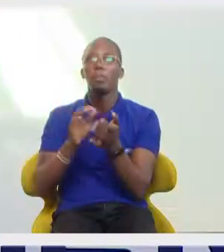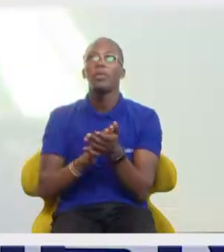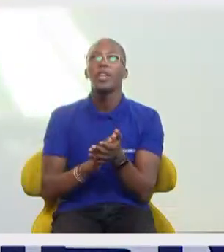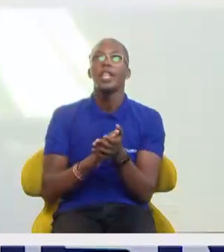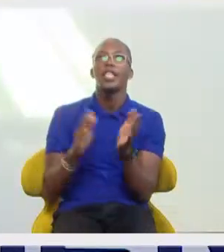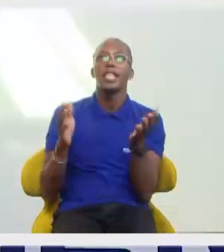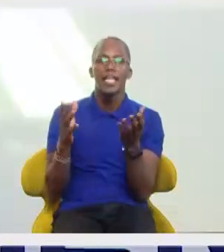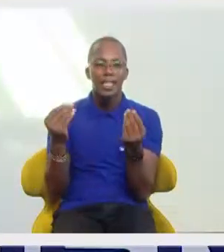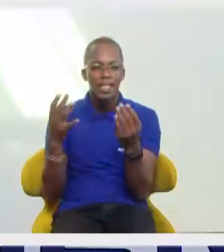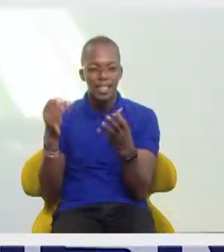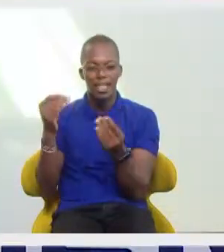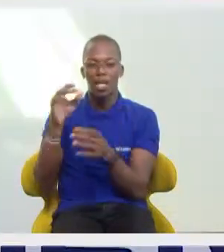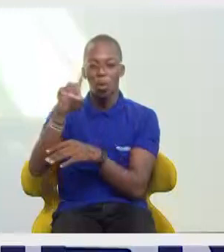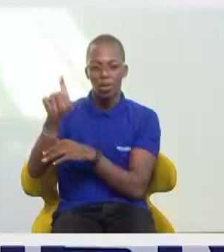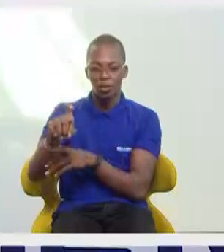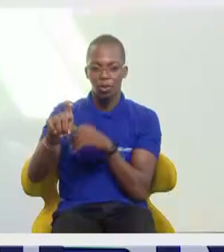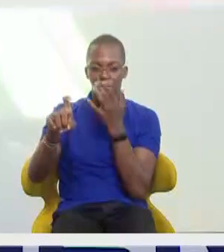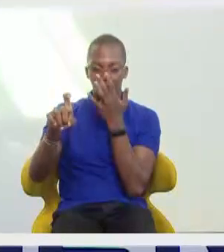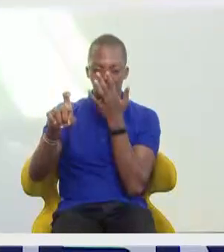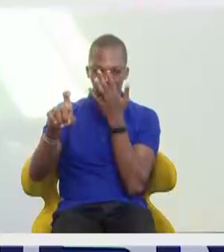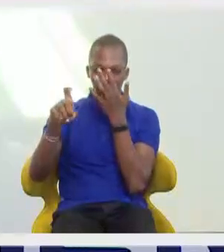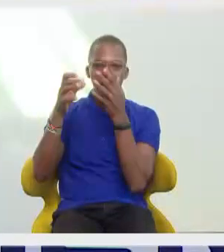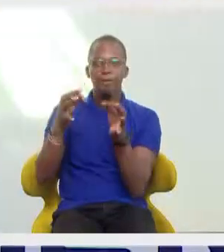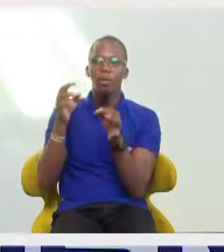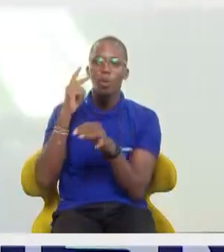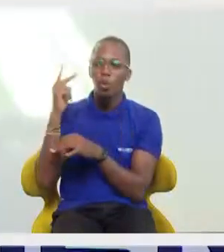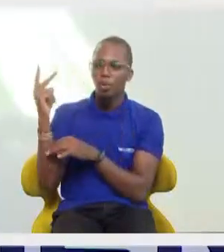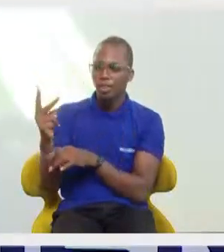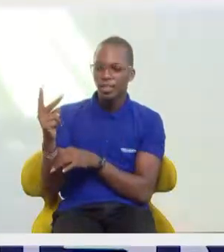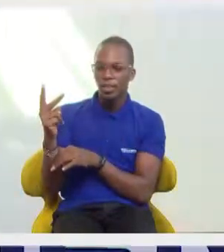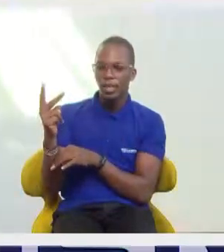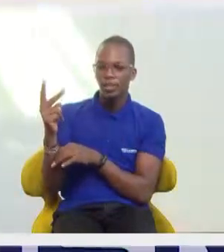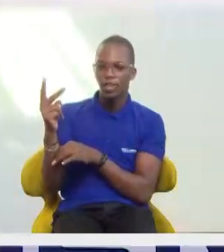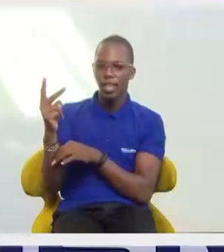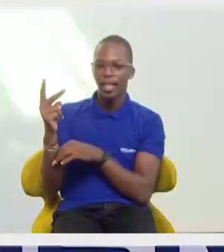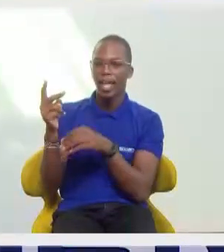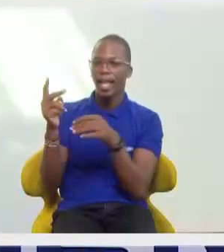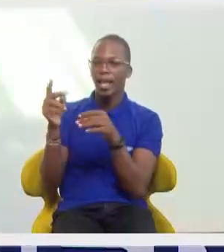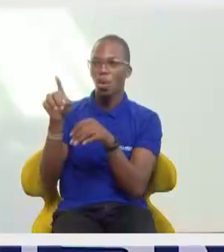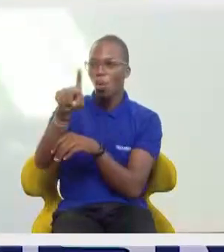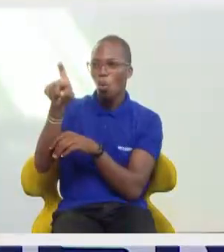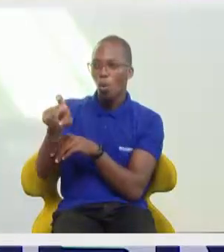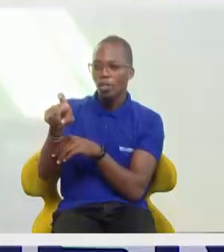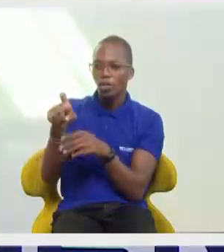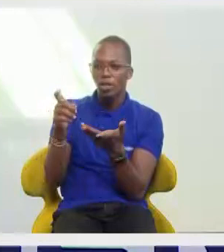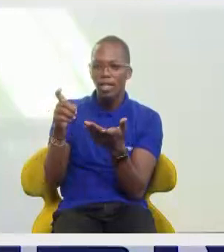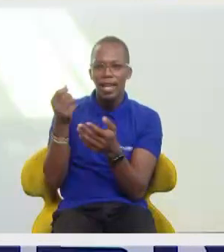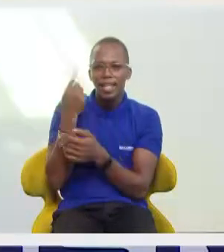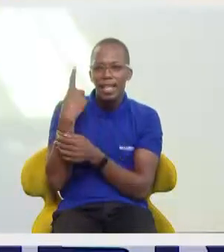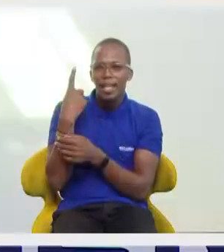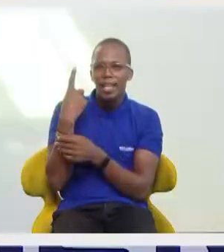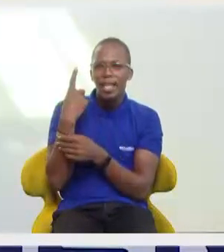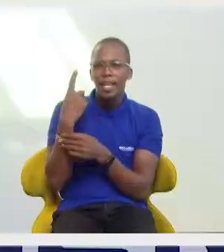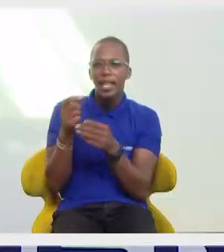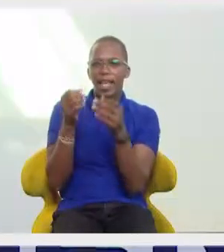easy questions, so the JavaScript will go there and check the question bank and look for the question or